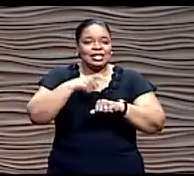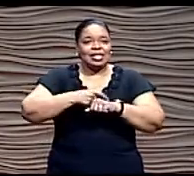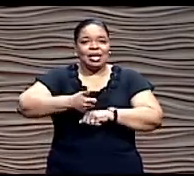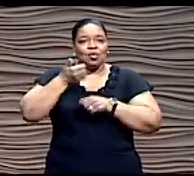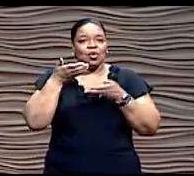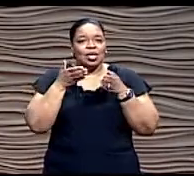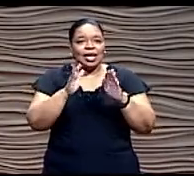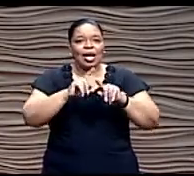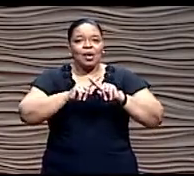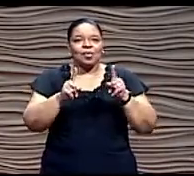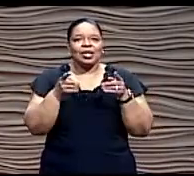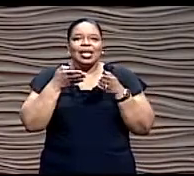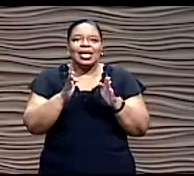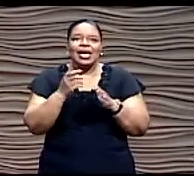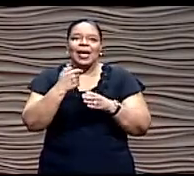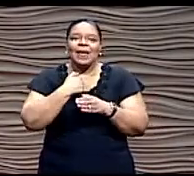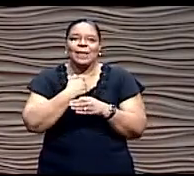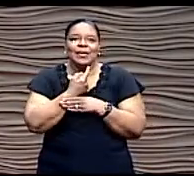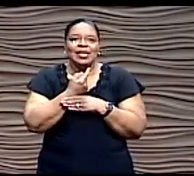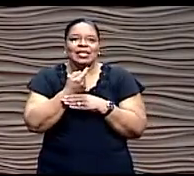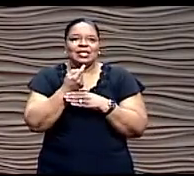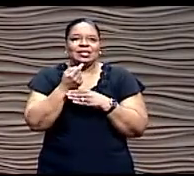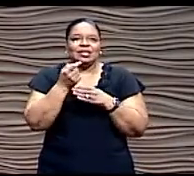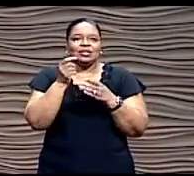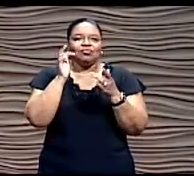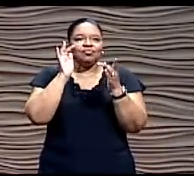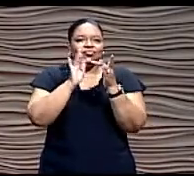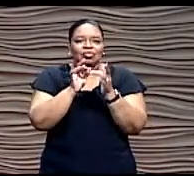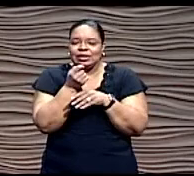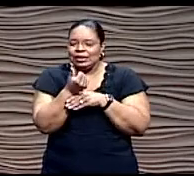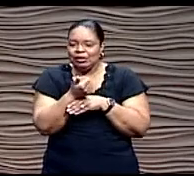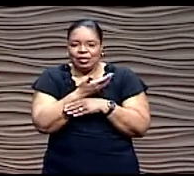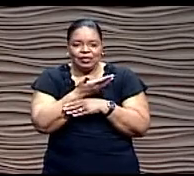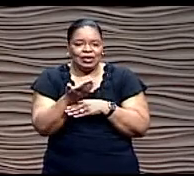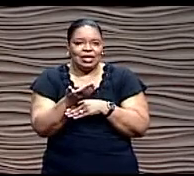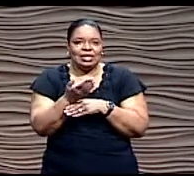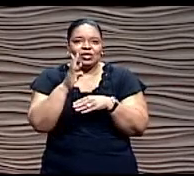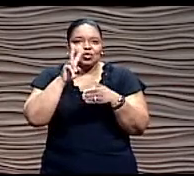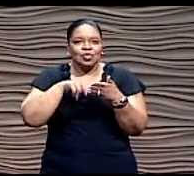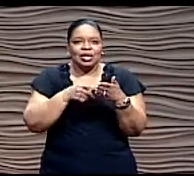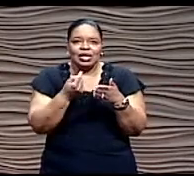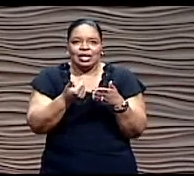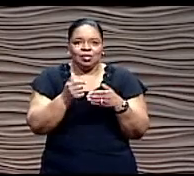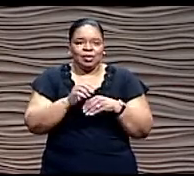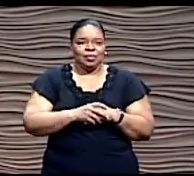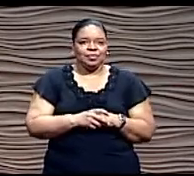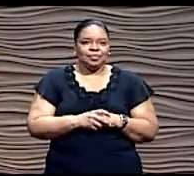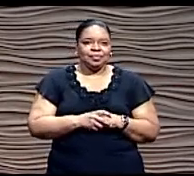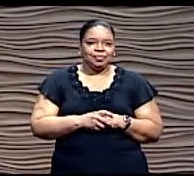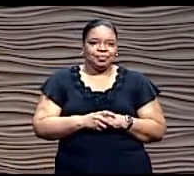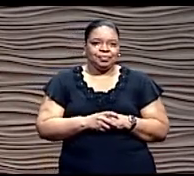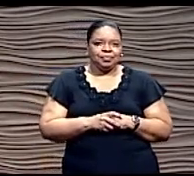me allow me to just touch on some of the movements of it and be done with it.